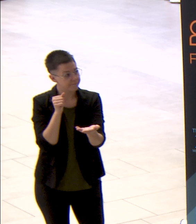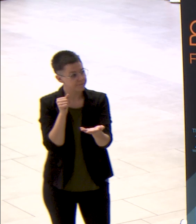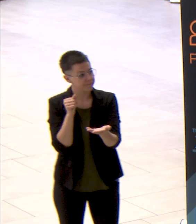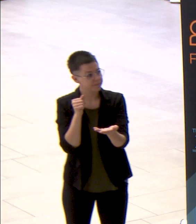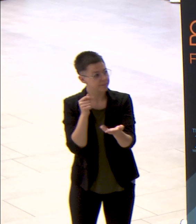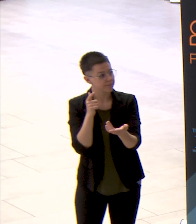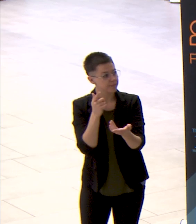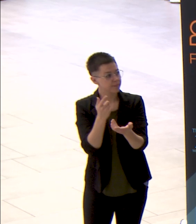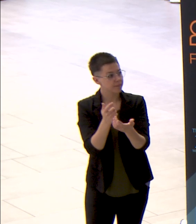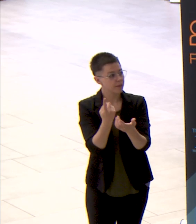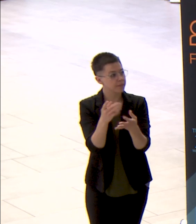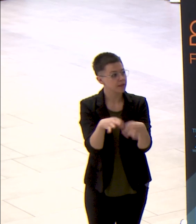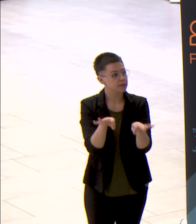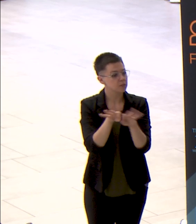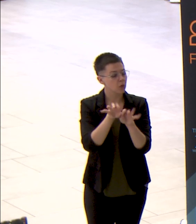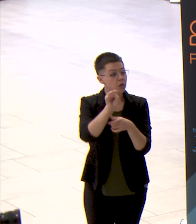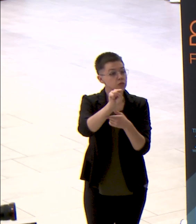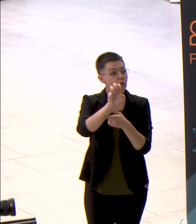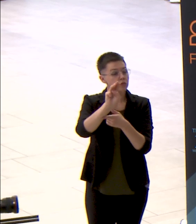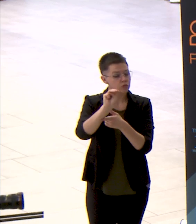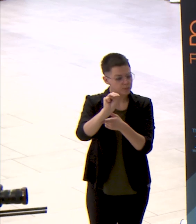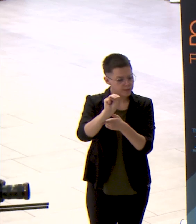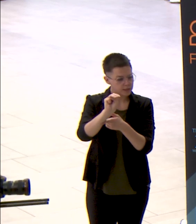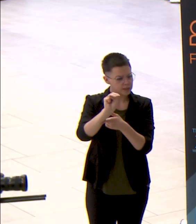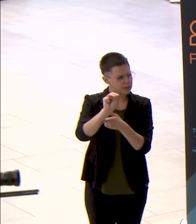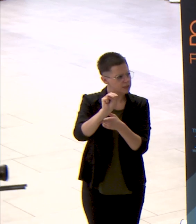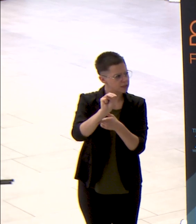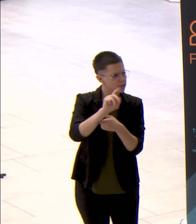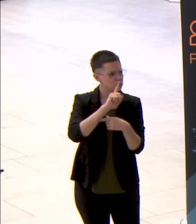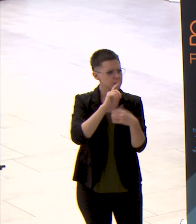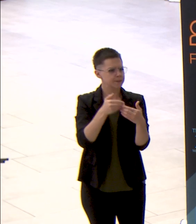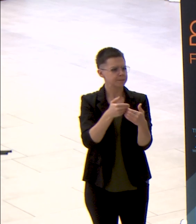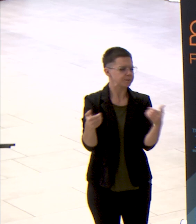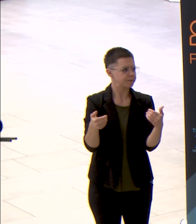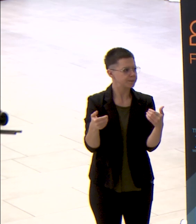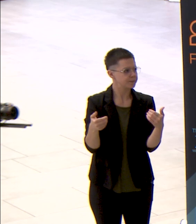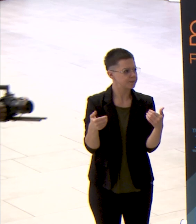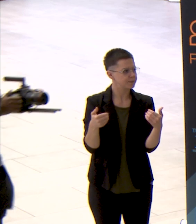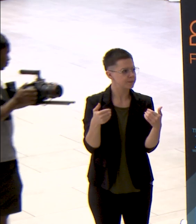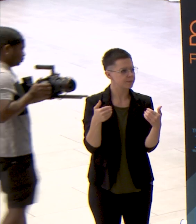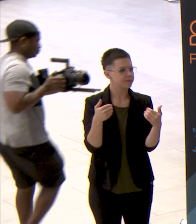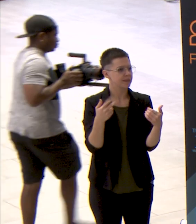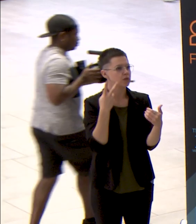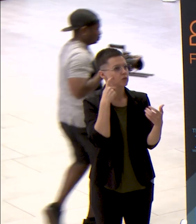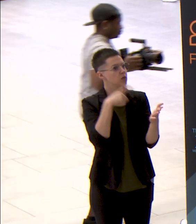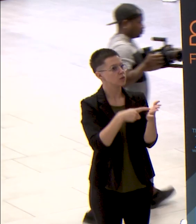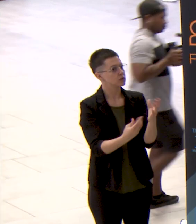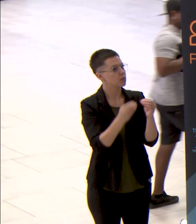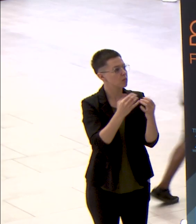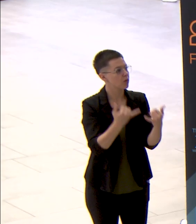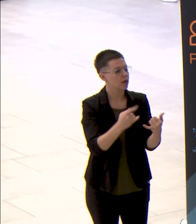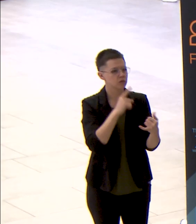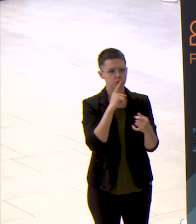piece of it is with social media is splintering groups even more so, right? So there's a really